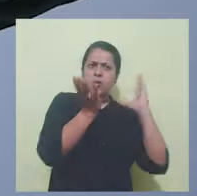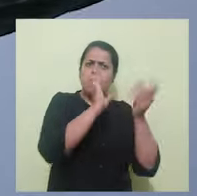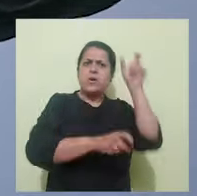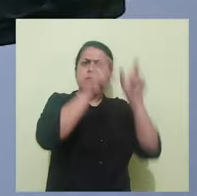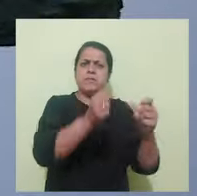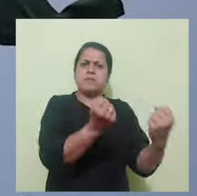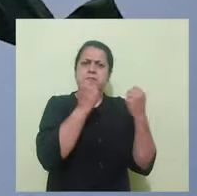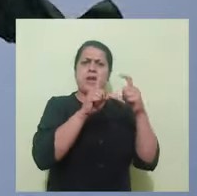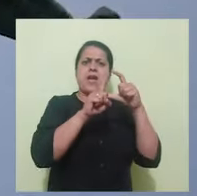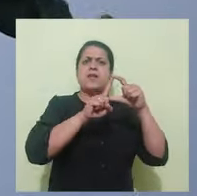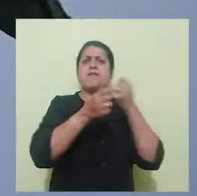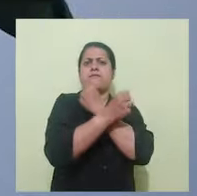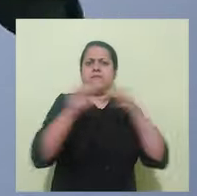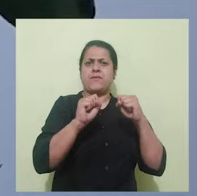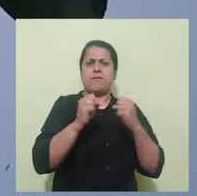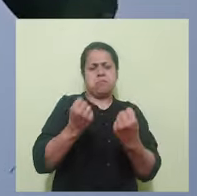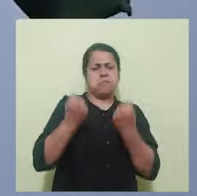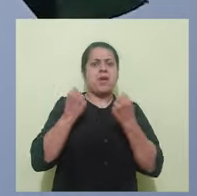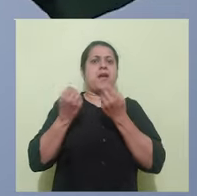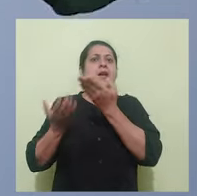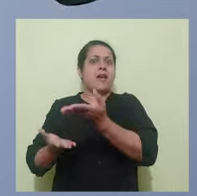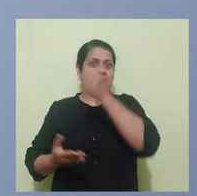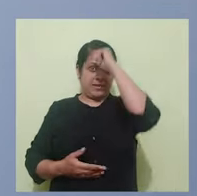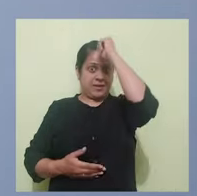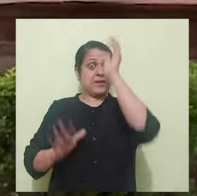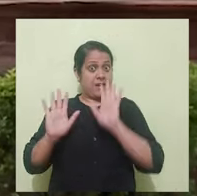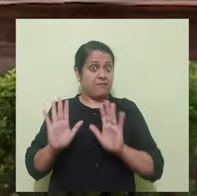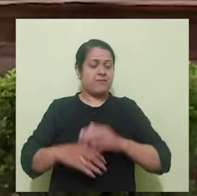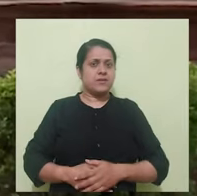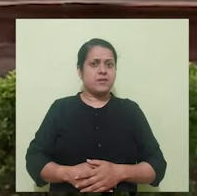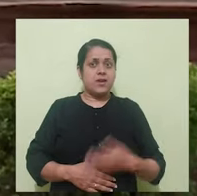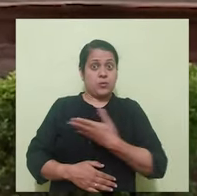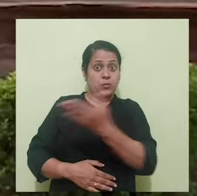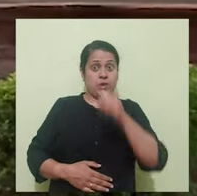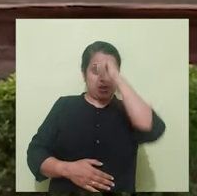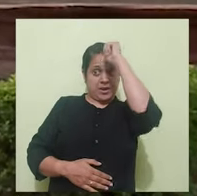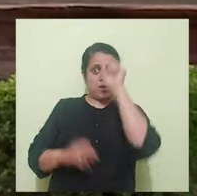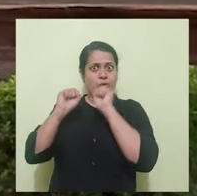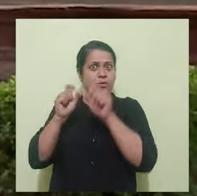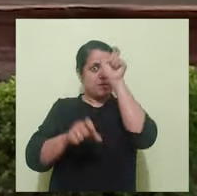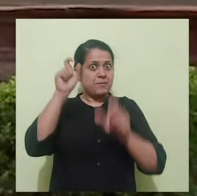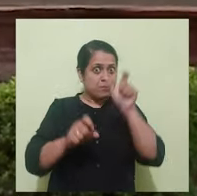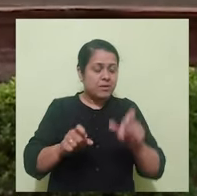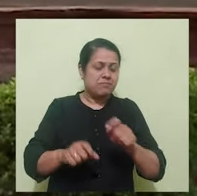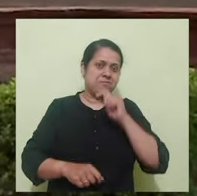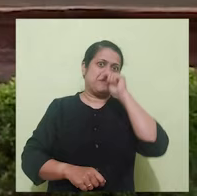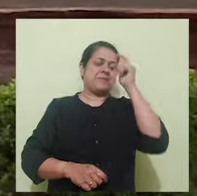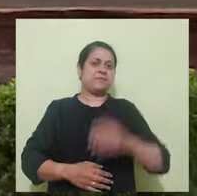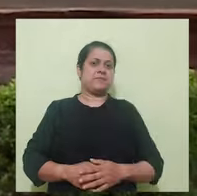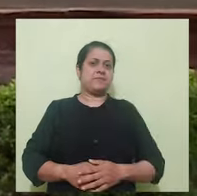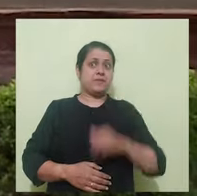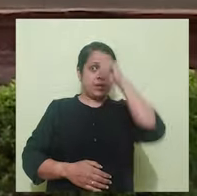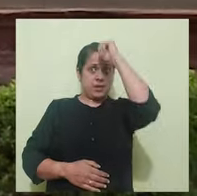India, the largest democracy in the world. And as citizens, we are proud of it.